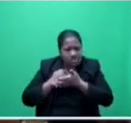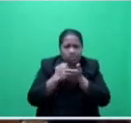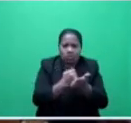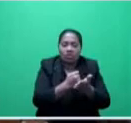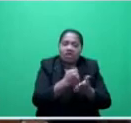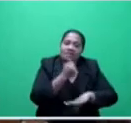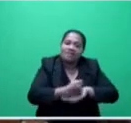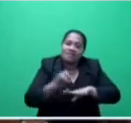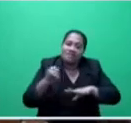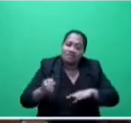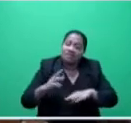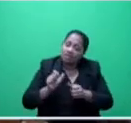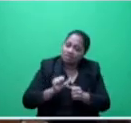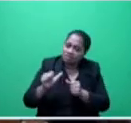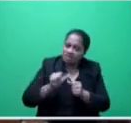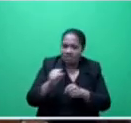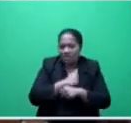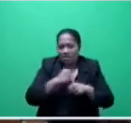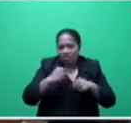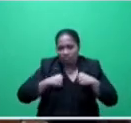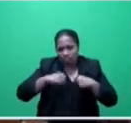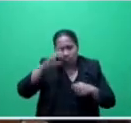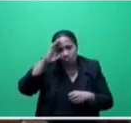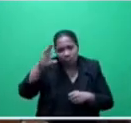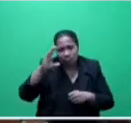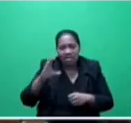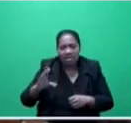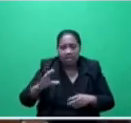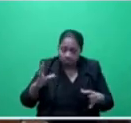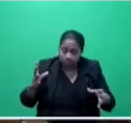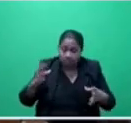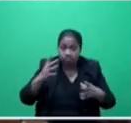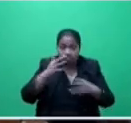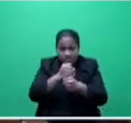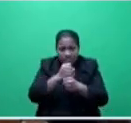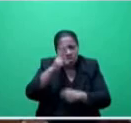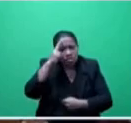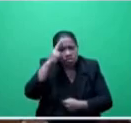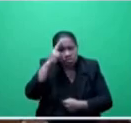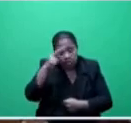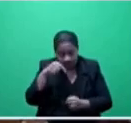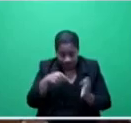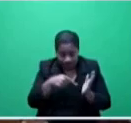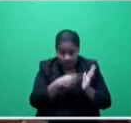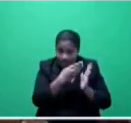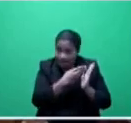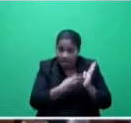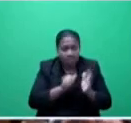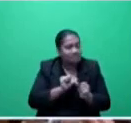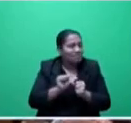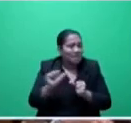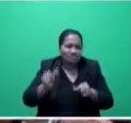government for the betterment of our country. In conclusion, Mr. Speaker, this budget is the best way